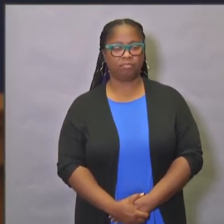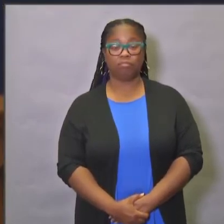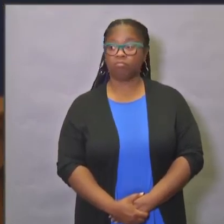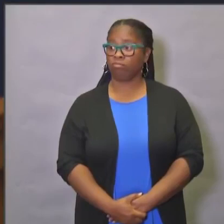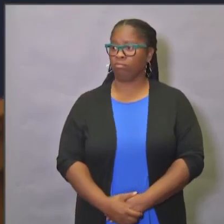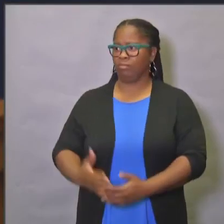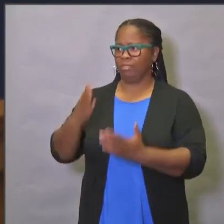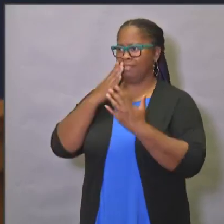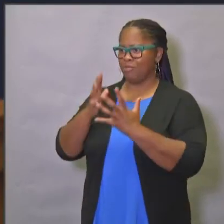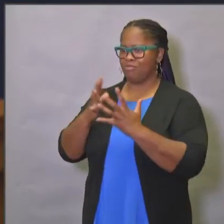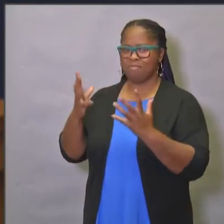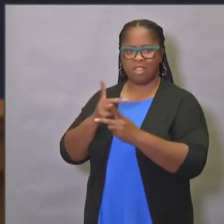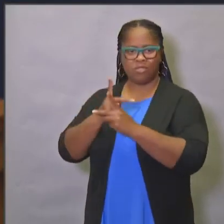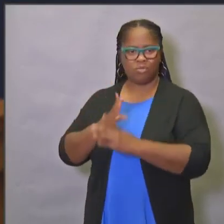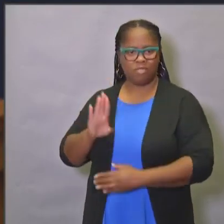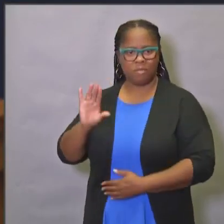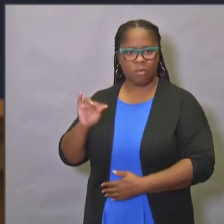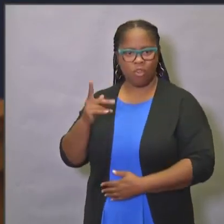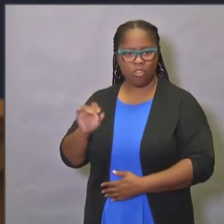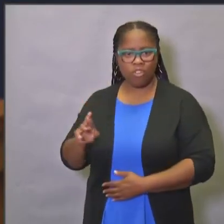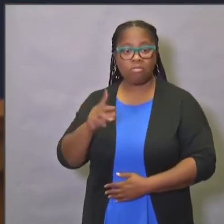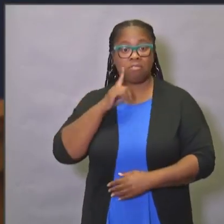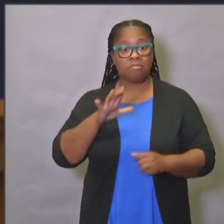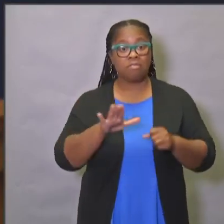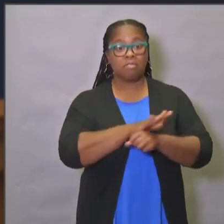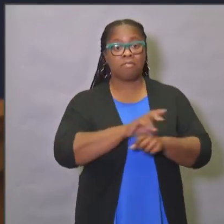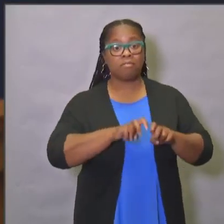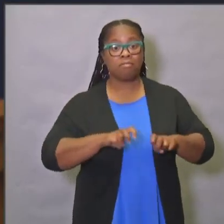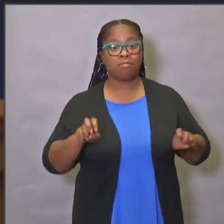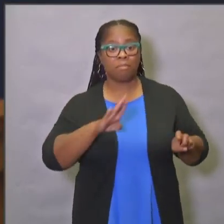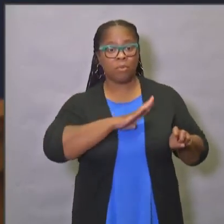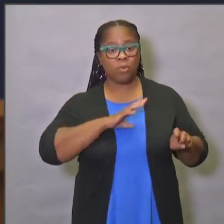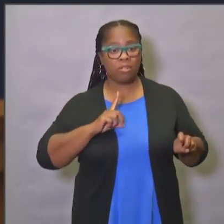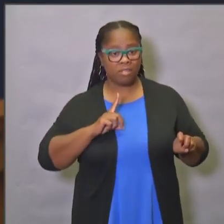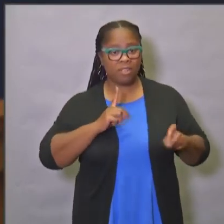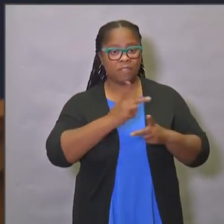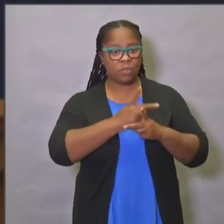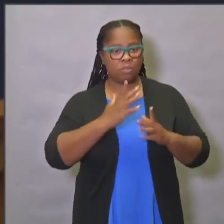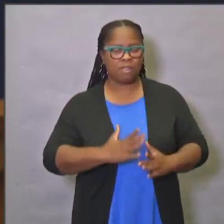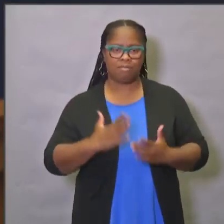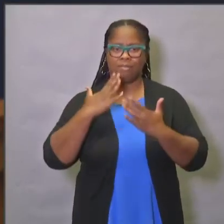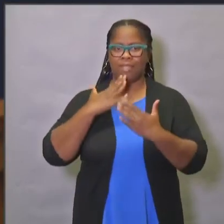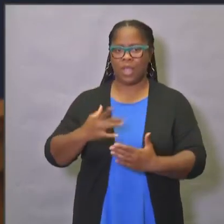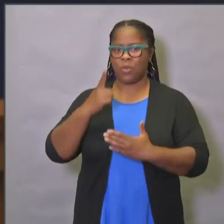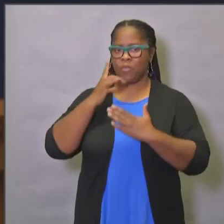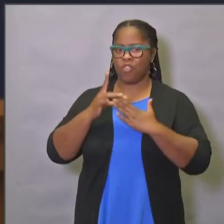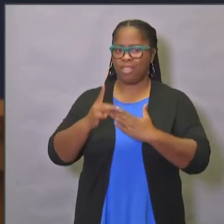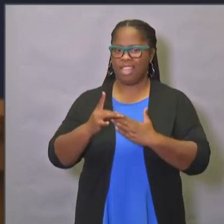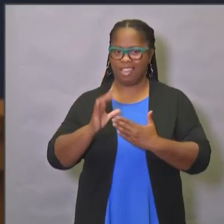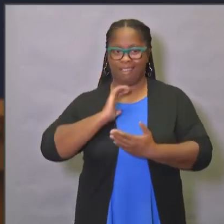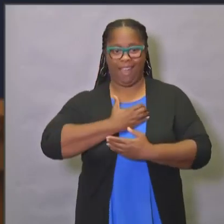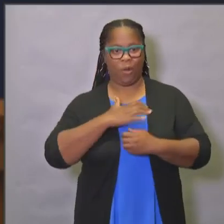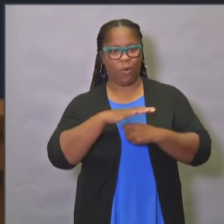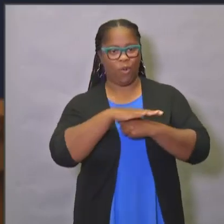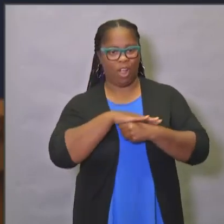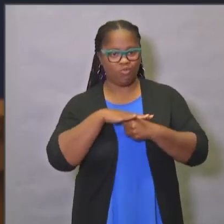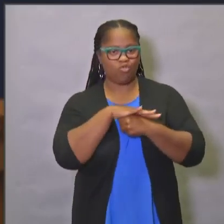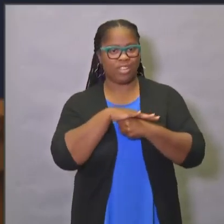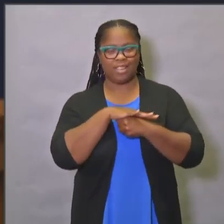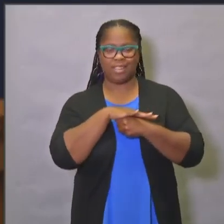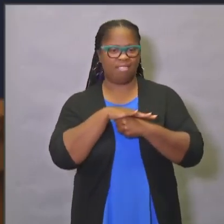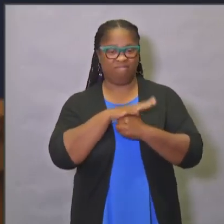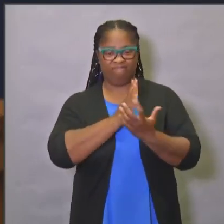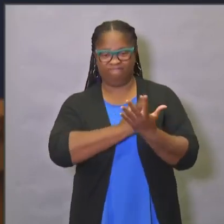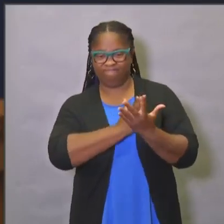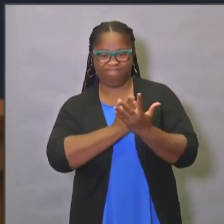Thank you so much, Supervisor Barger, and to the entire Board of Supervisors for leading our county through this